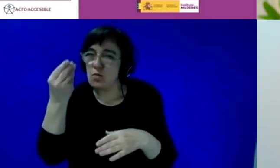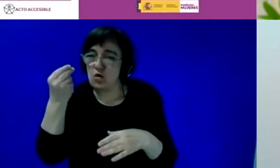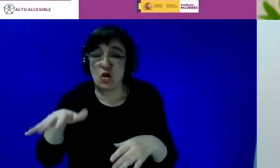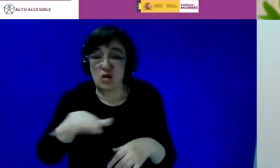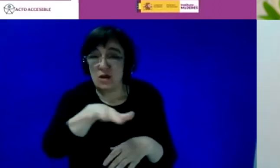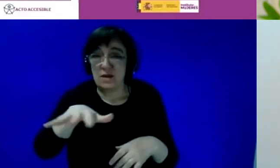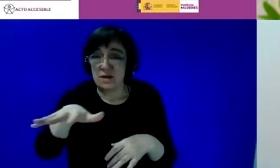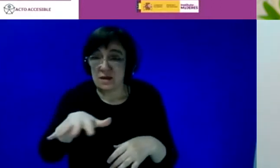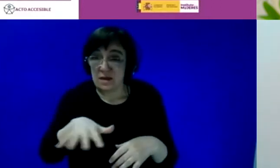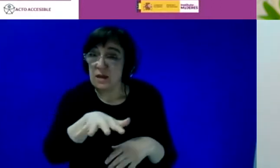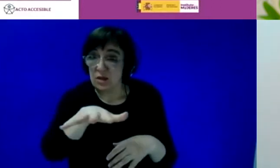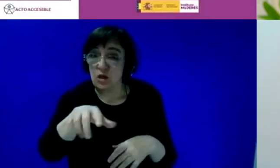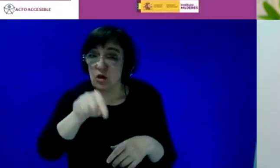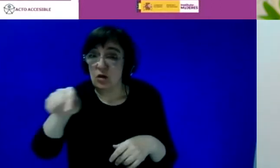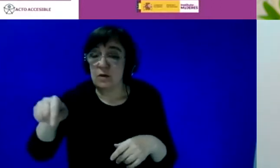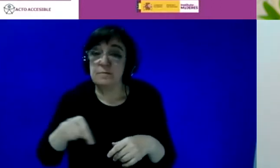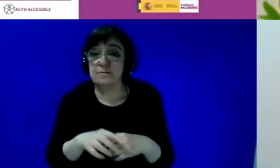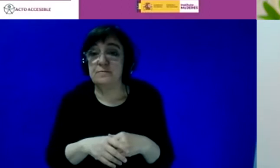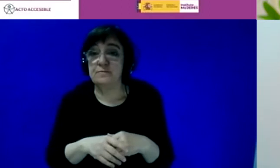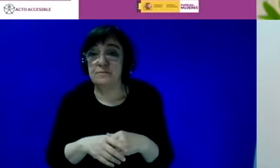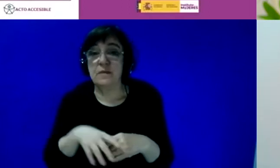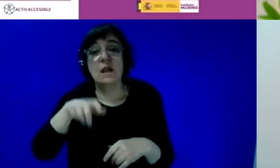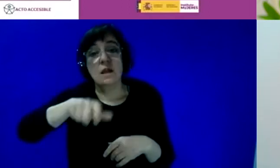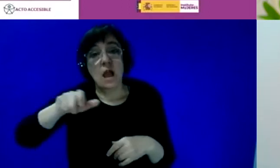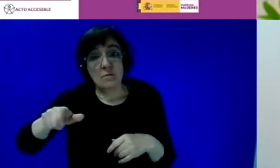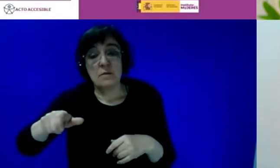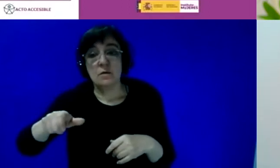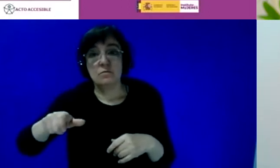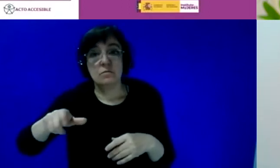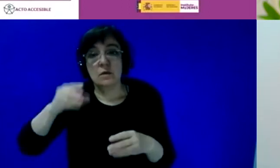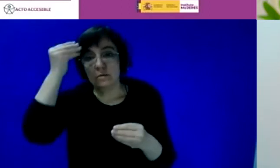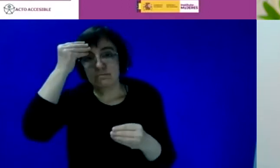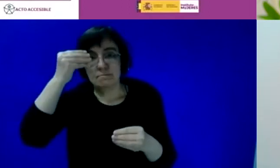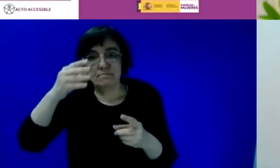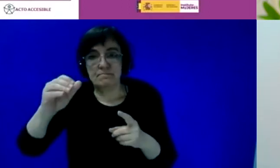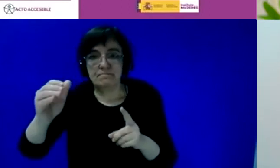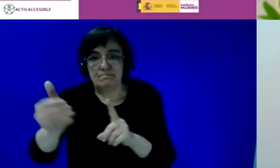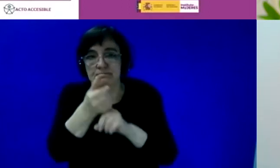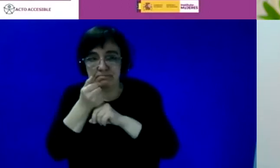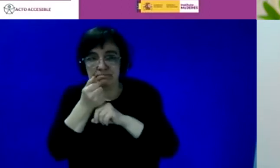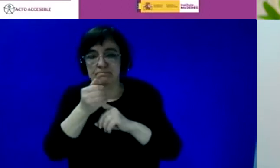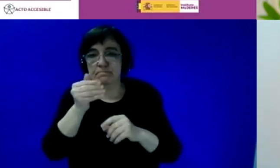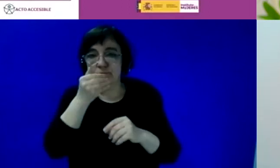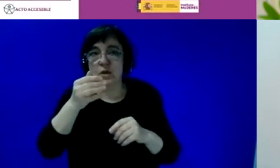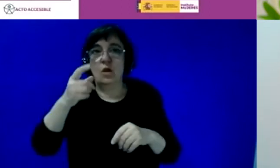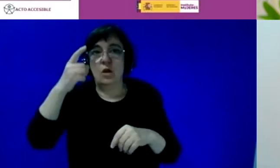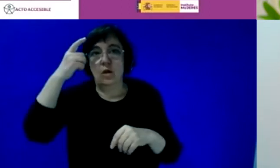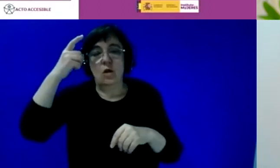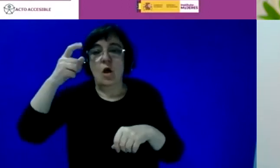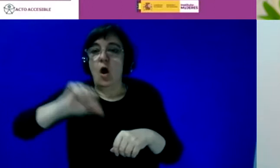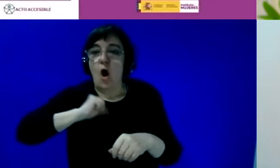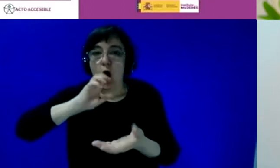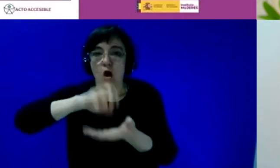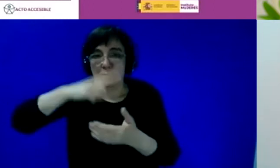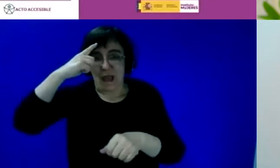sometimes taken as hostages. I mean, psychiatric hospitals. There were at least 2 cases like this. And we